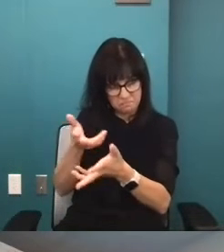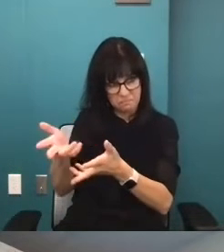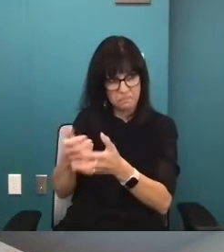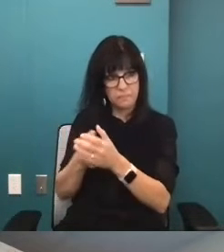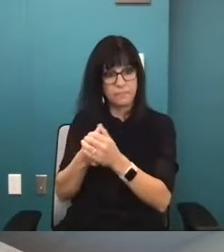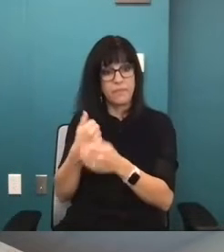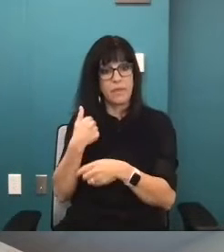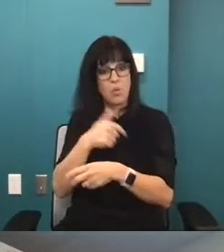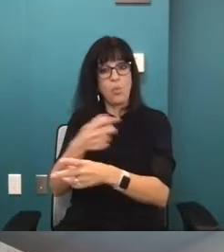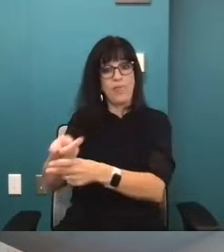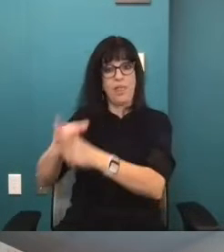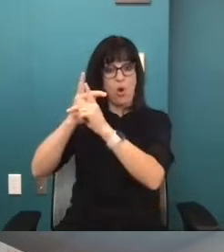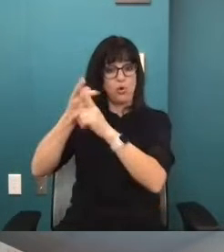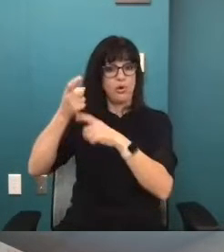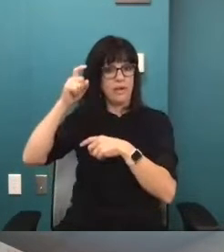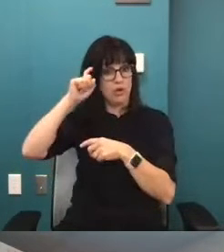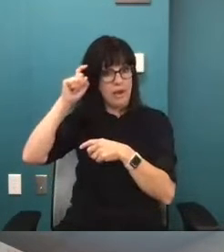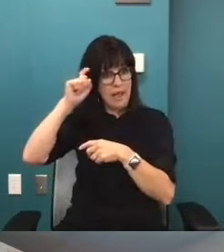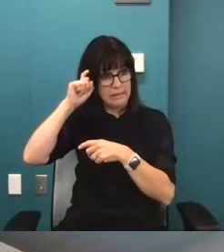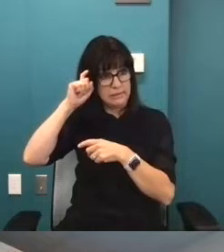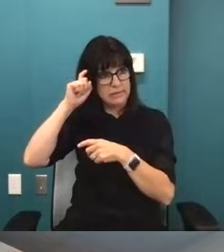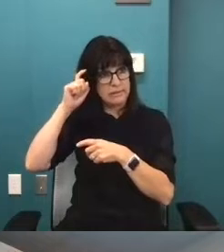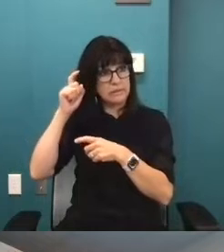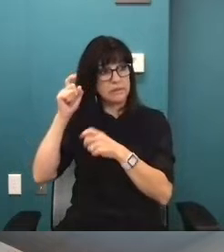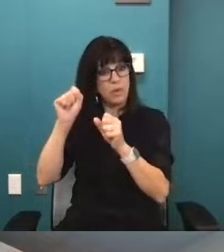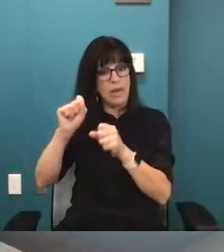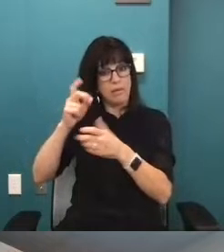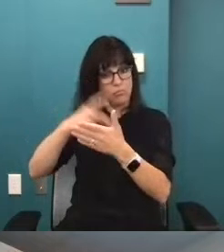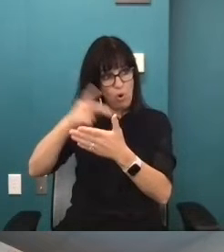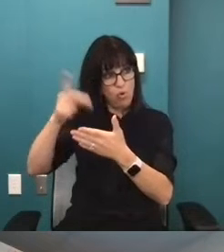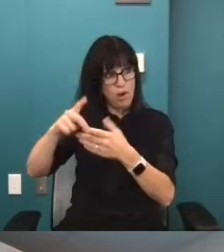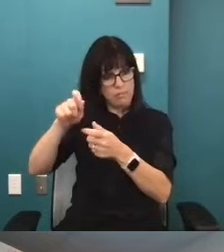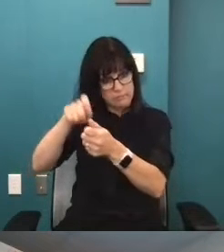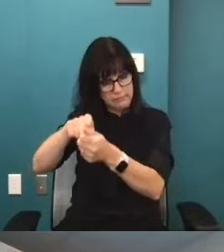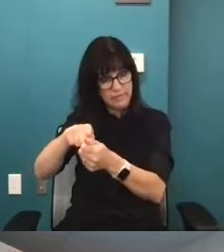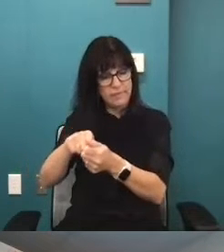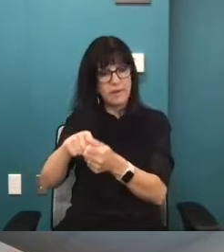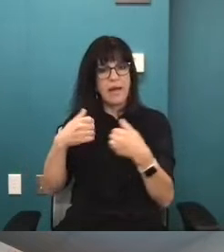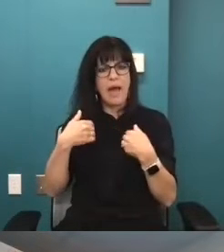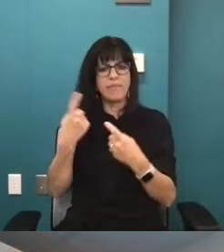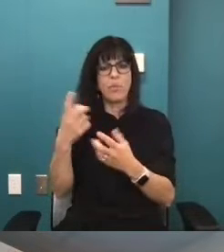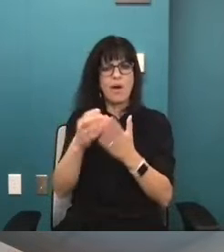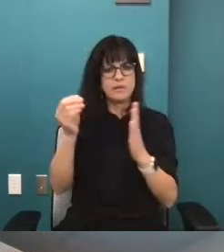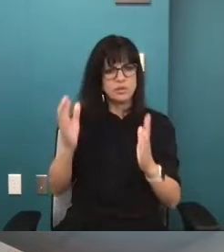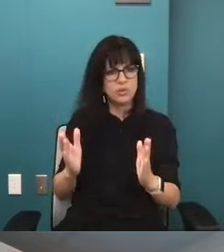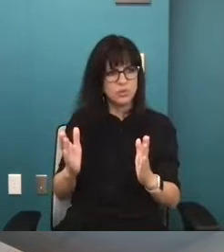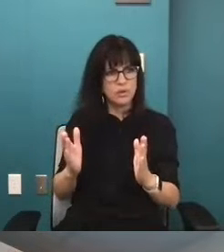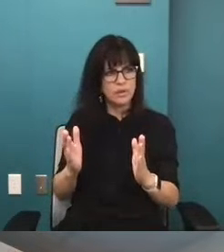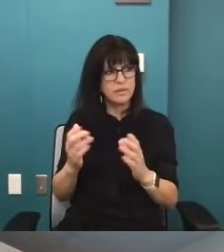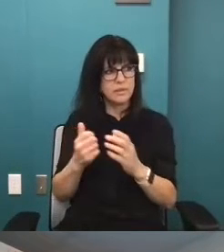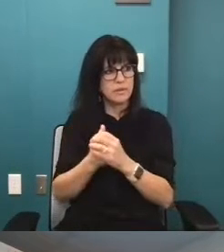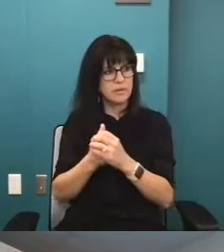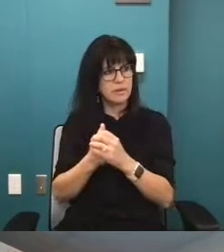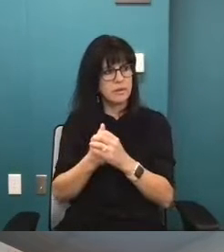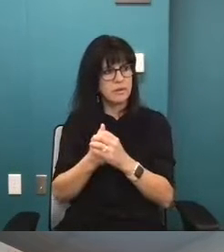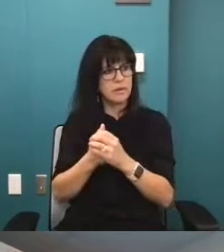We loaner hearing aids. We can program those. So for example, we've got a student that loses